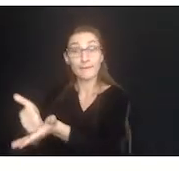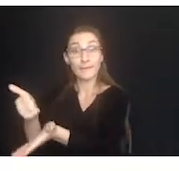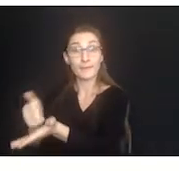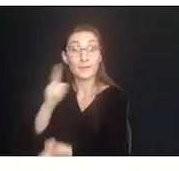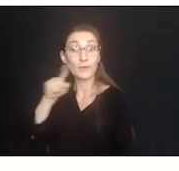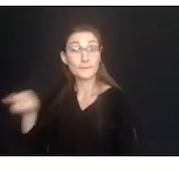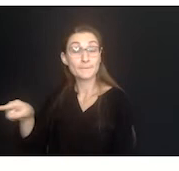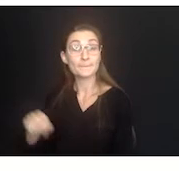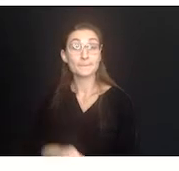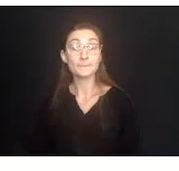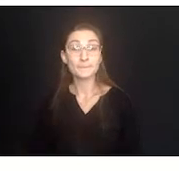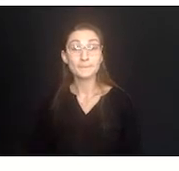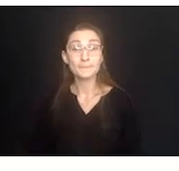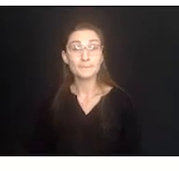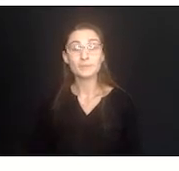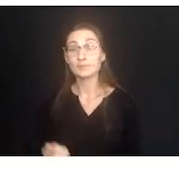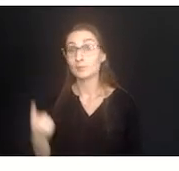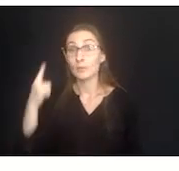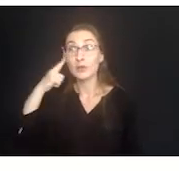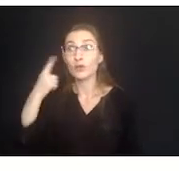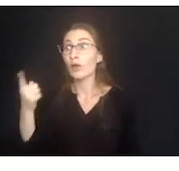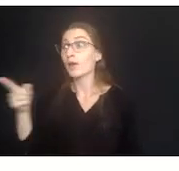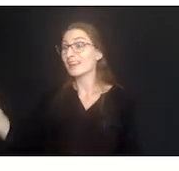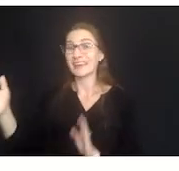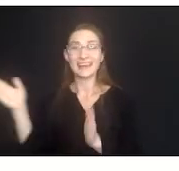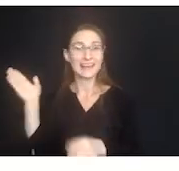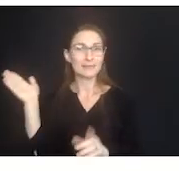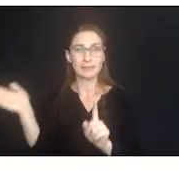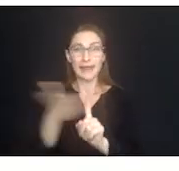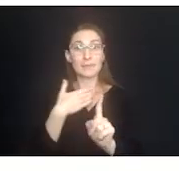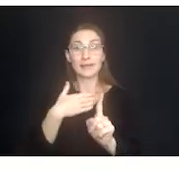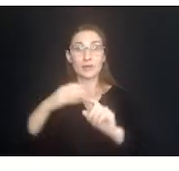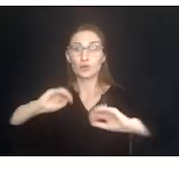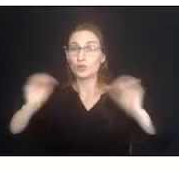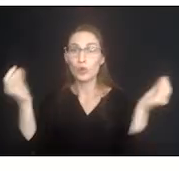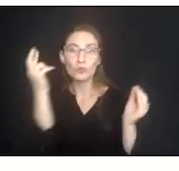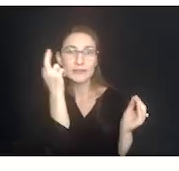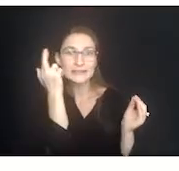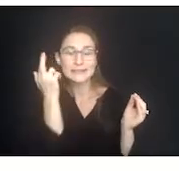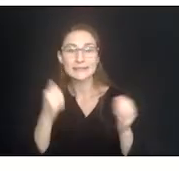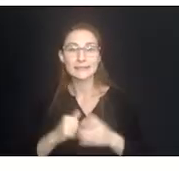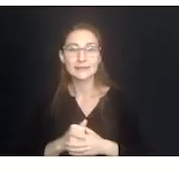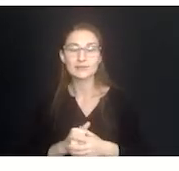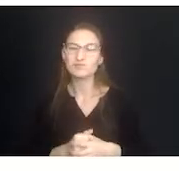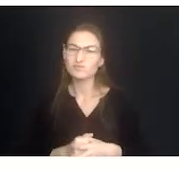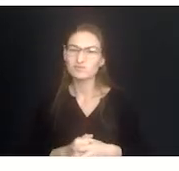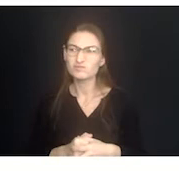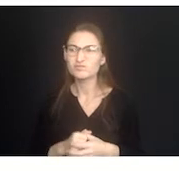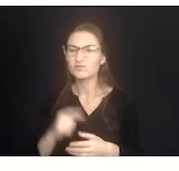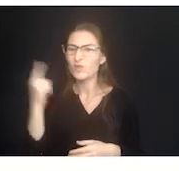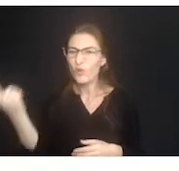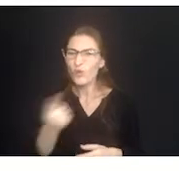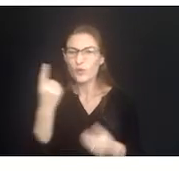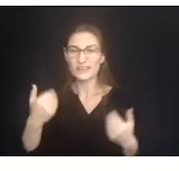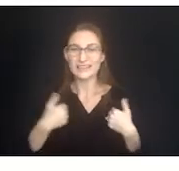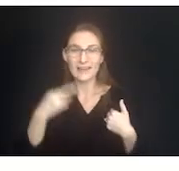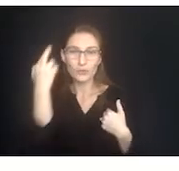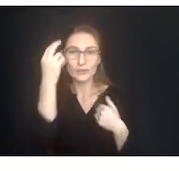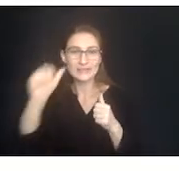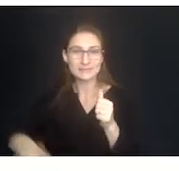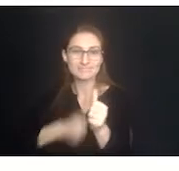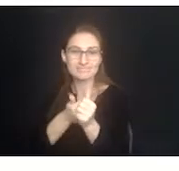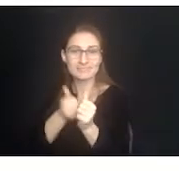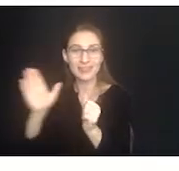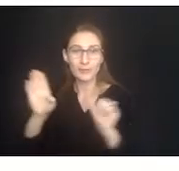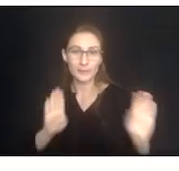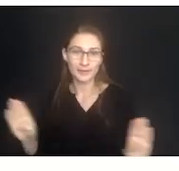useful to the focused person, right? For Richie, they certainly were. We hear the phrase, he hit me for no reason, or she pinches herself for no reason at